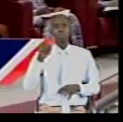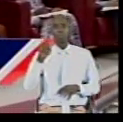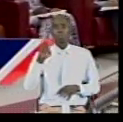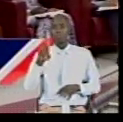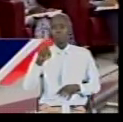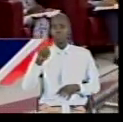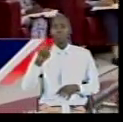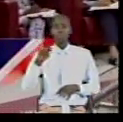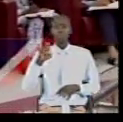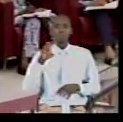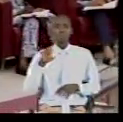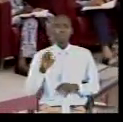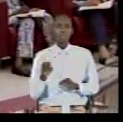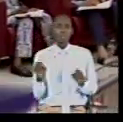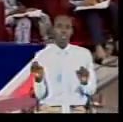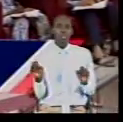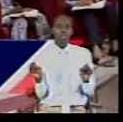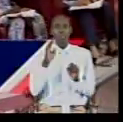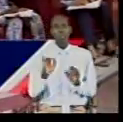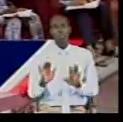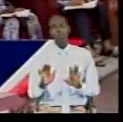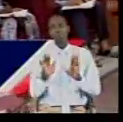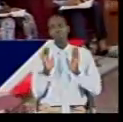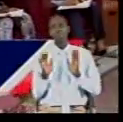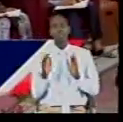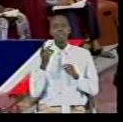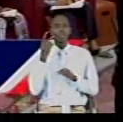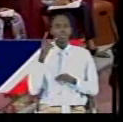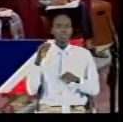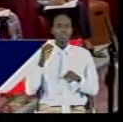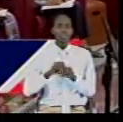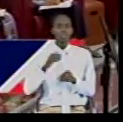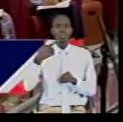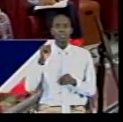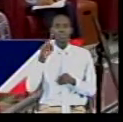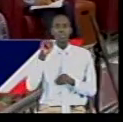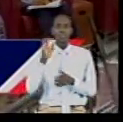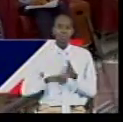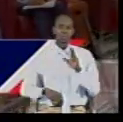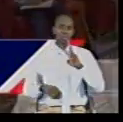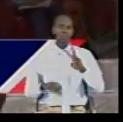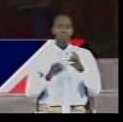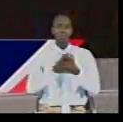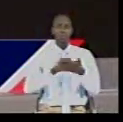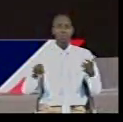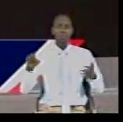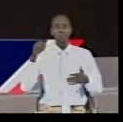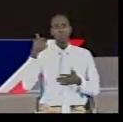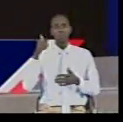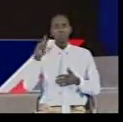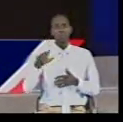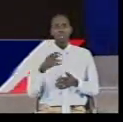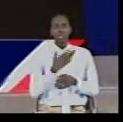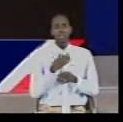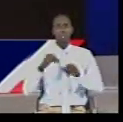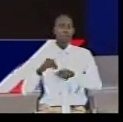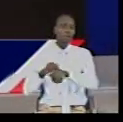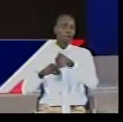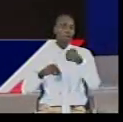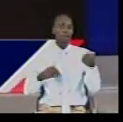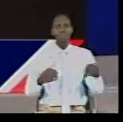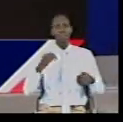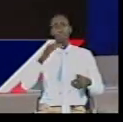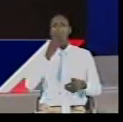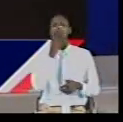In Galatians chapter 2, reading from verse 13, and the other Jews dissembled likewise with